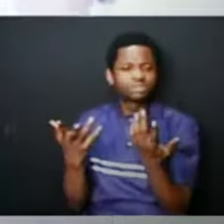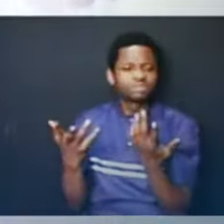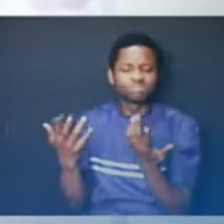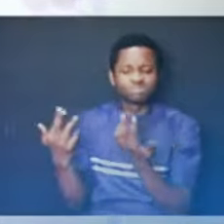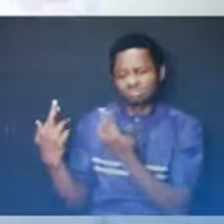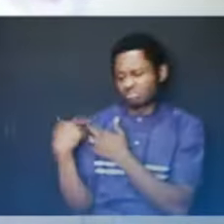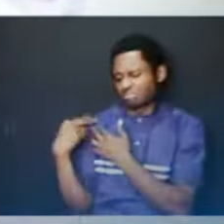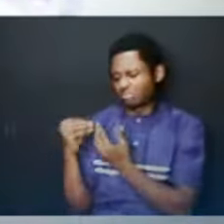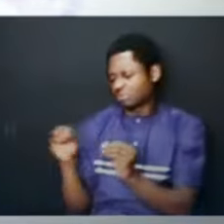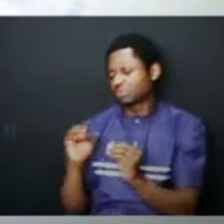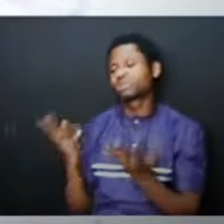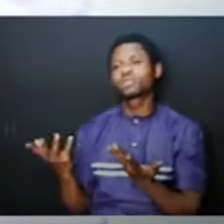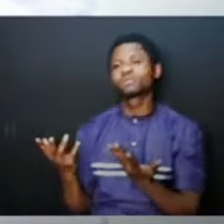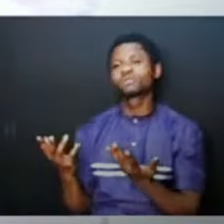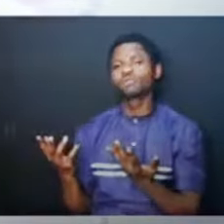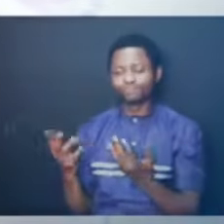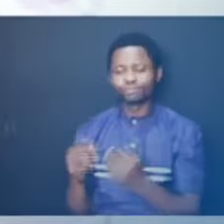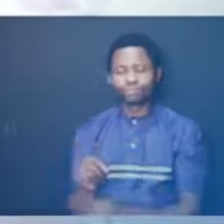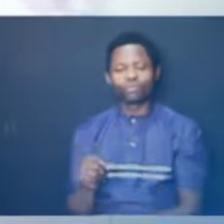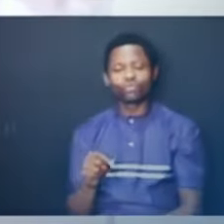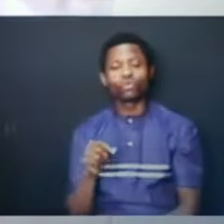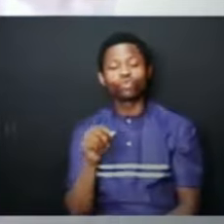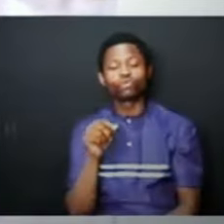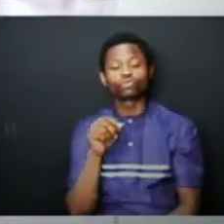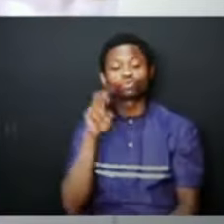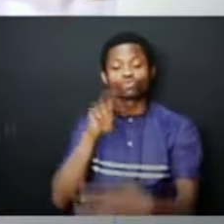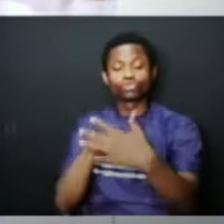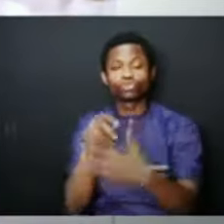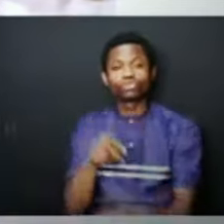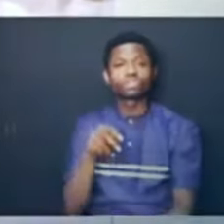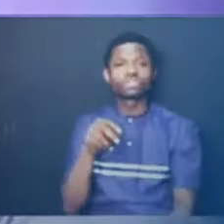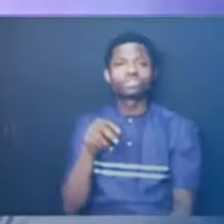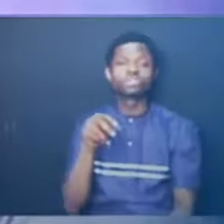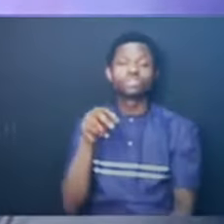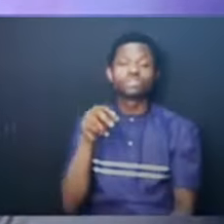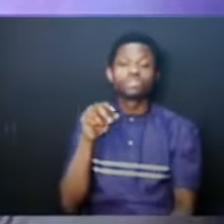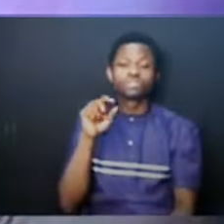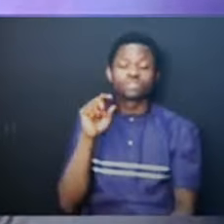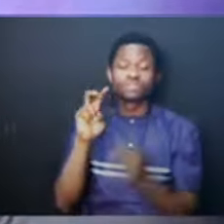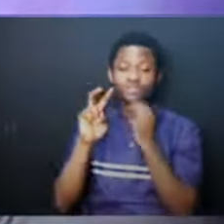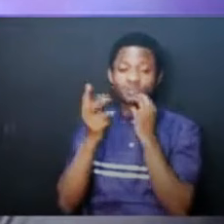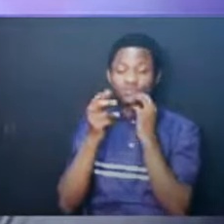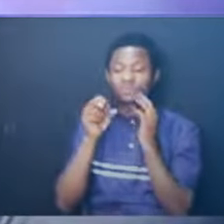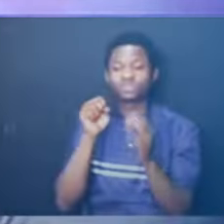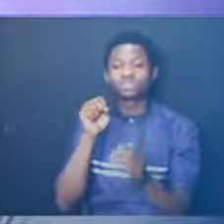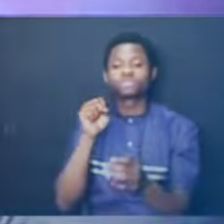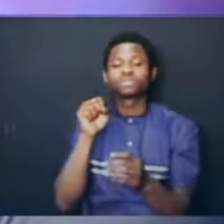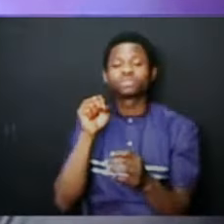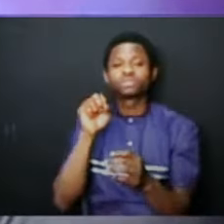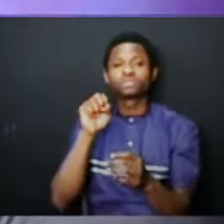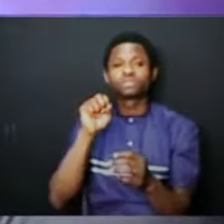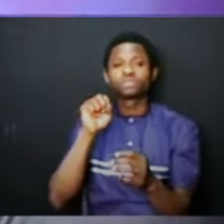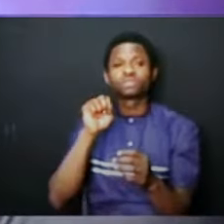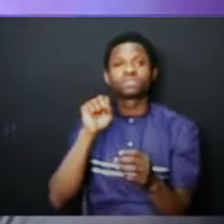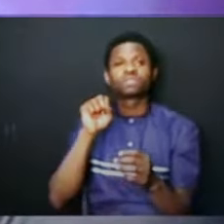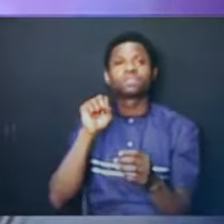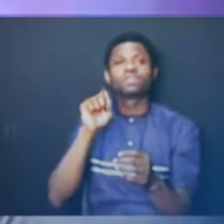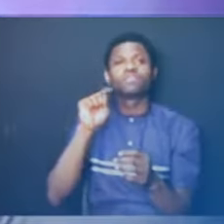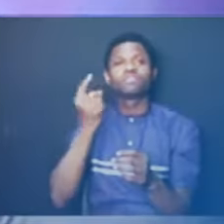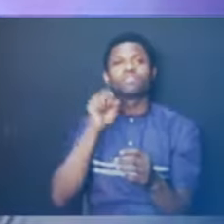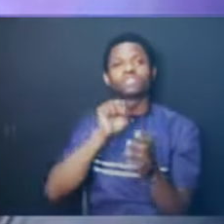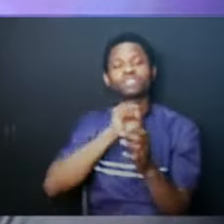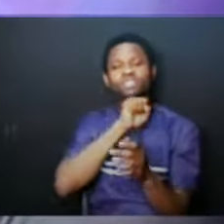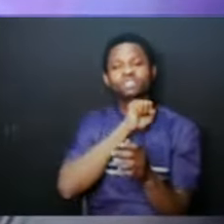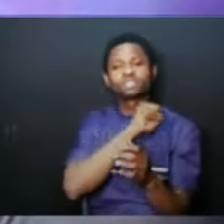oman. Let's read verse 31. Yeah, can kind you move Edia Sabako. Let's listen to Abigail. Abigail,